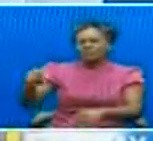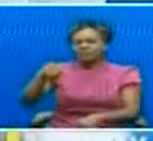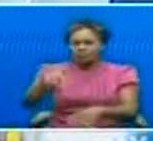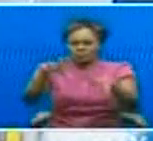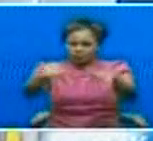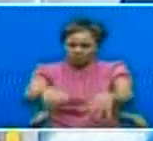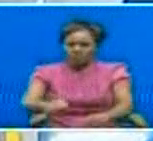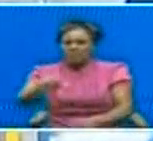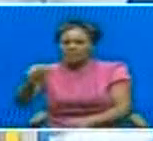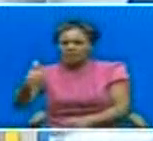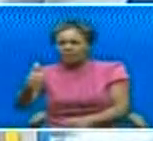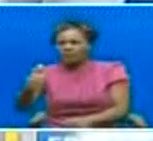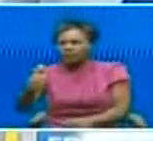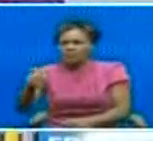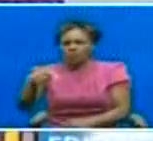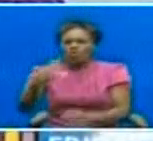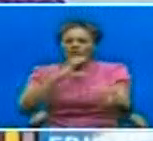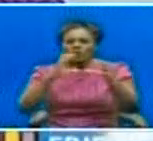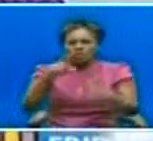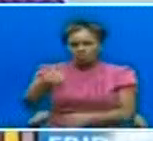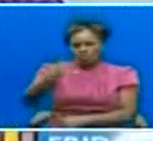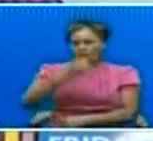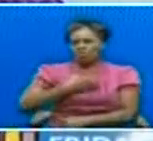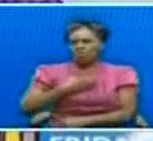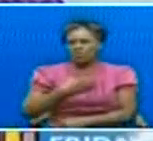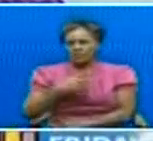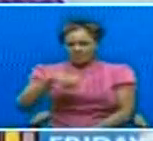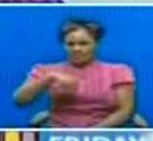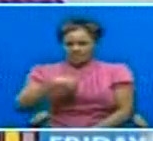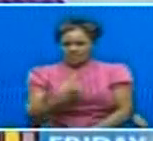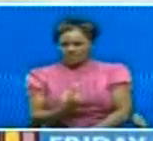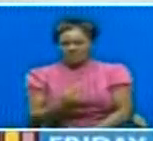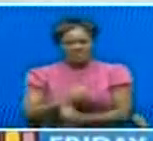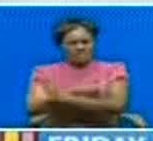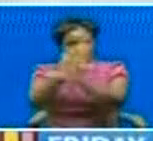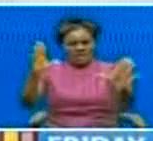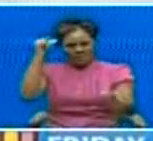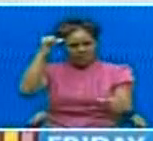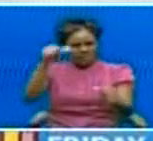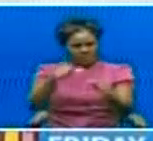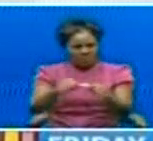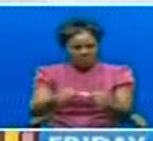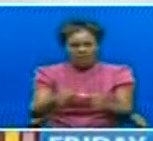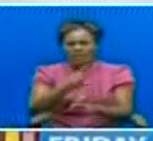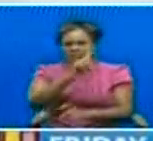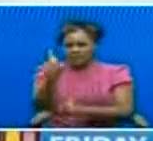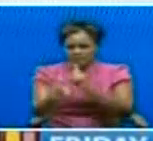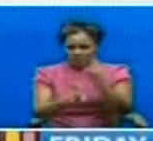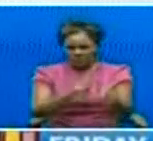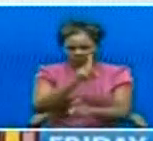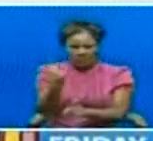take on Cynthia Nyamai Communications? Mm. I think for me, I was very clear. I remember when I was doing my interview here at